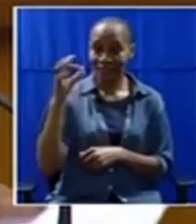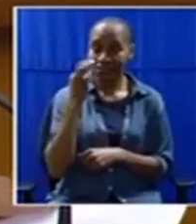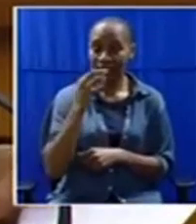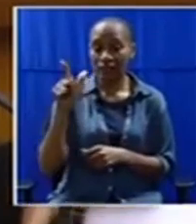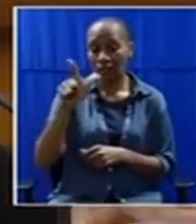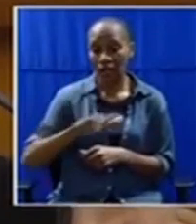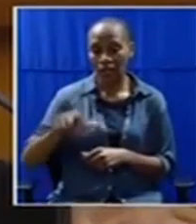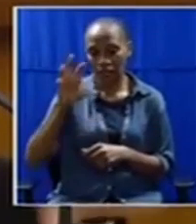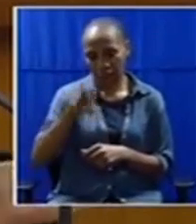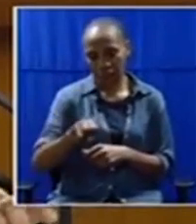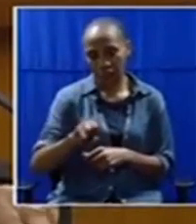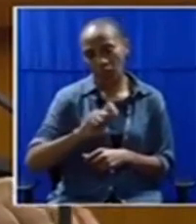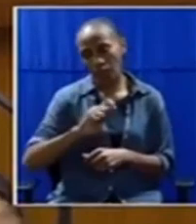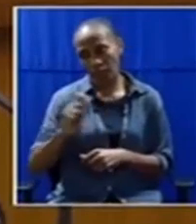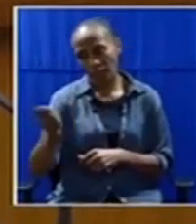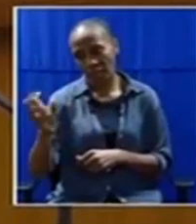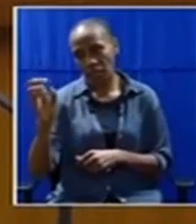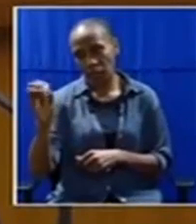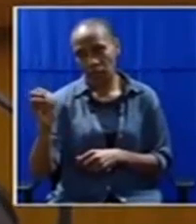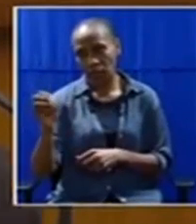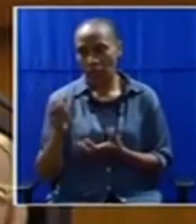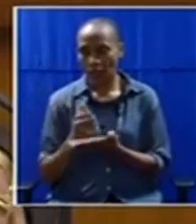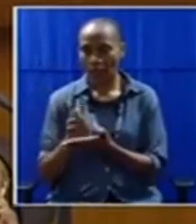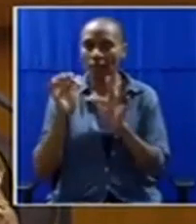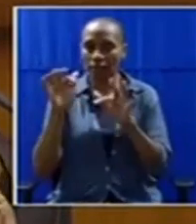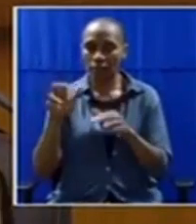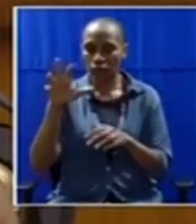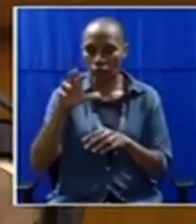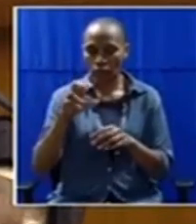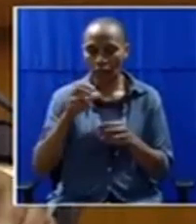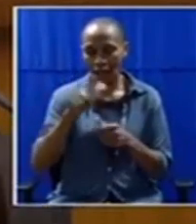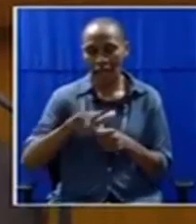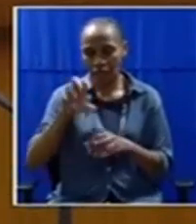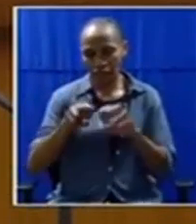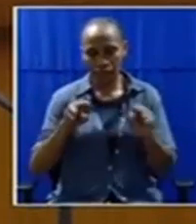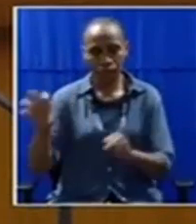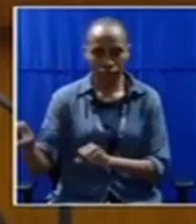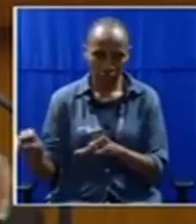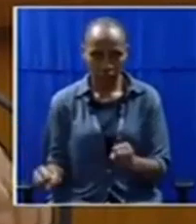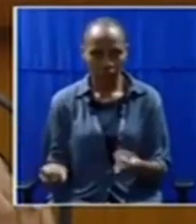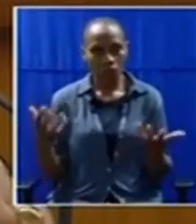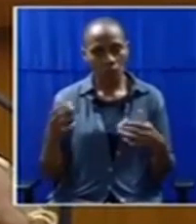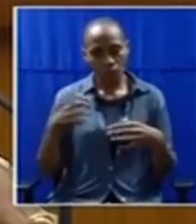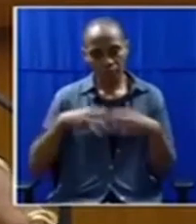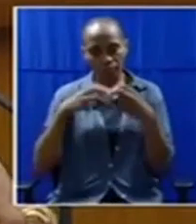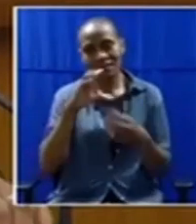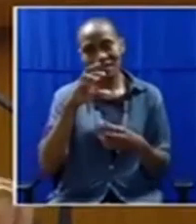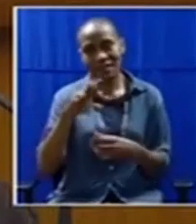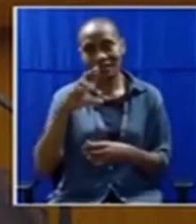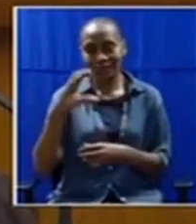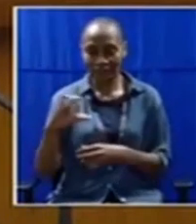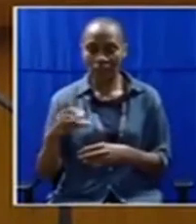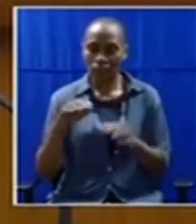So siye saba nalelo committee lelo leliye lahamba iSouth Africa yonke. Lenda lawo ma public participation